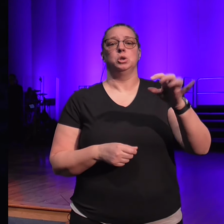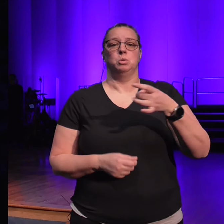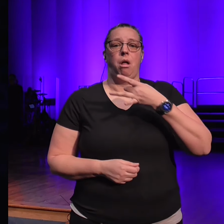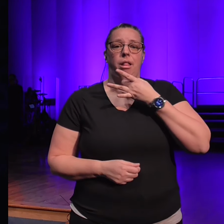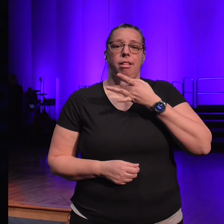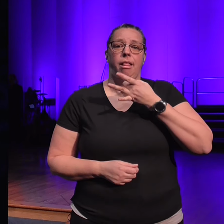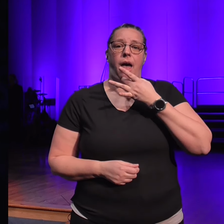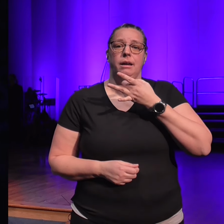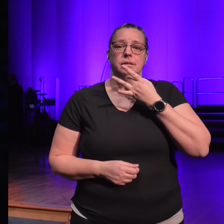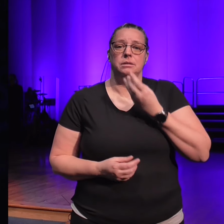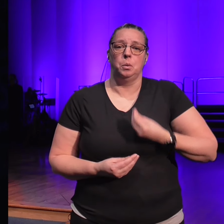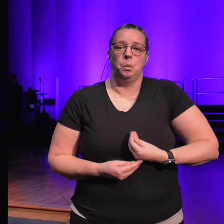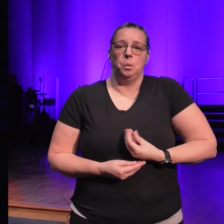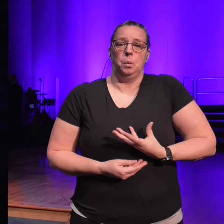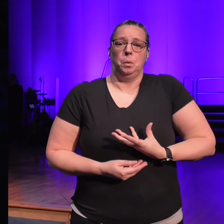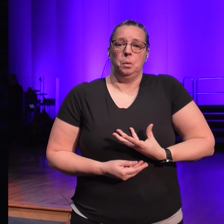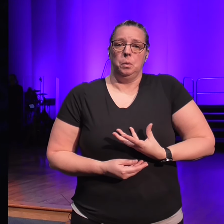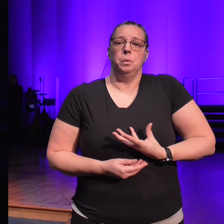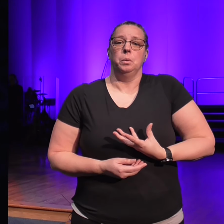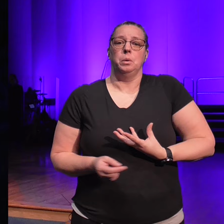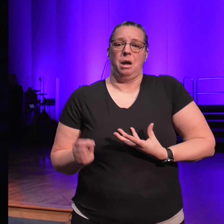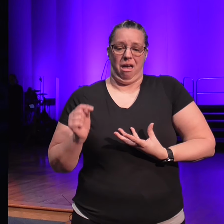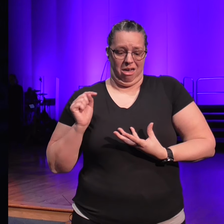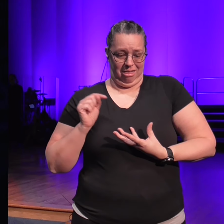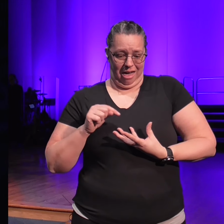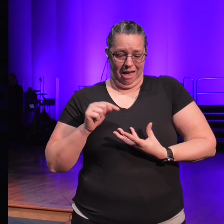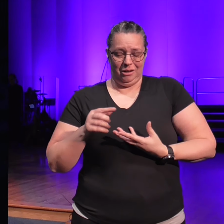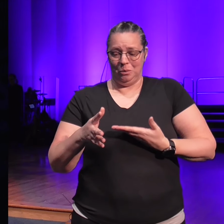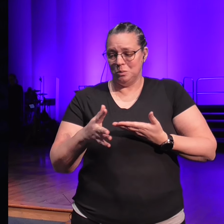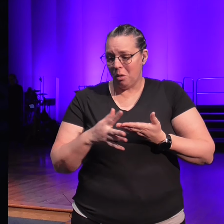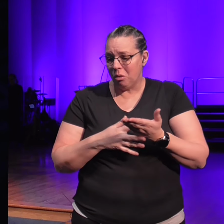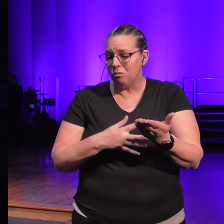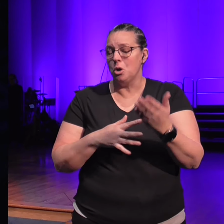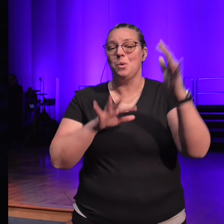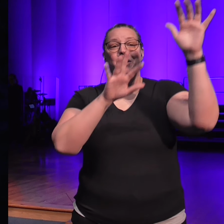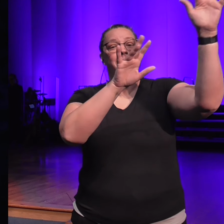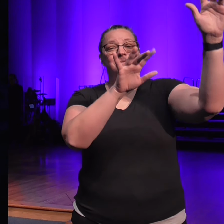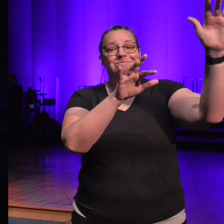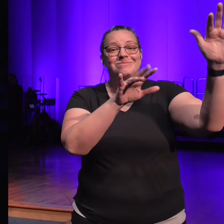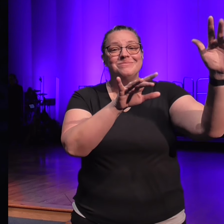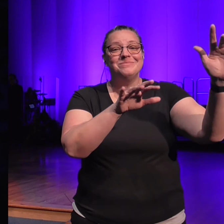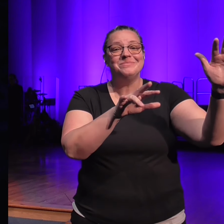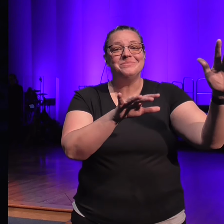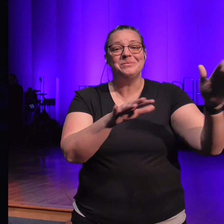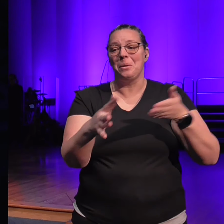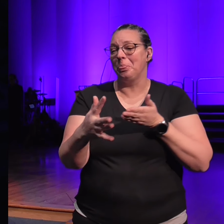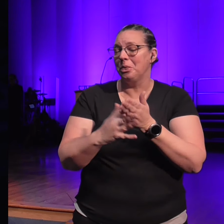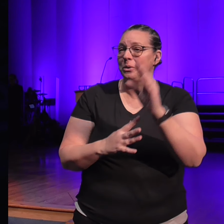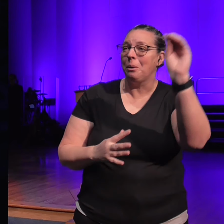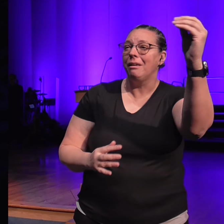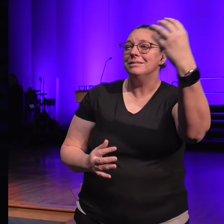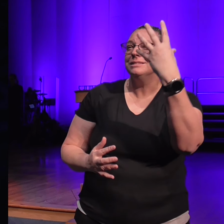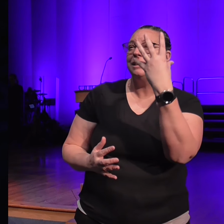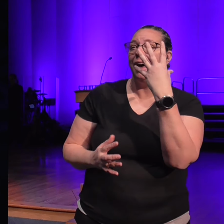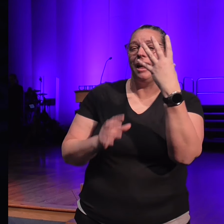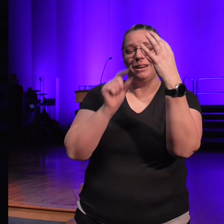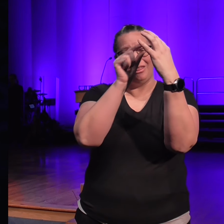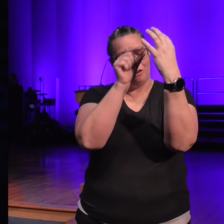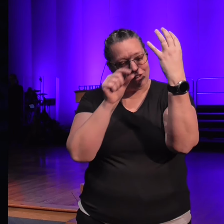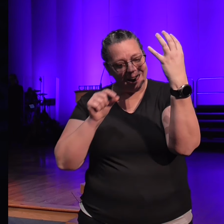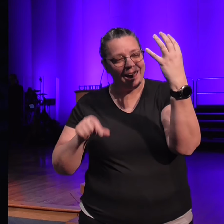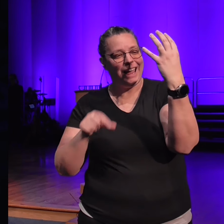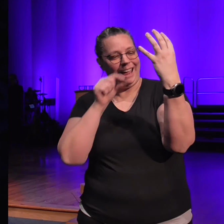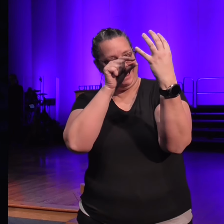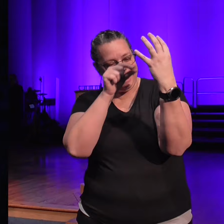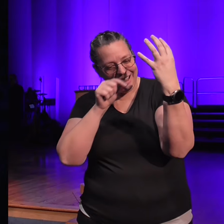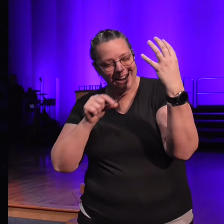that nature is manifested through the moisture that's come, through the sunlight that the rays are coming